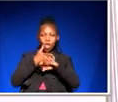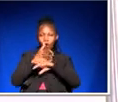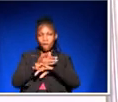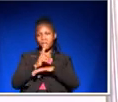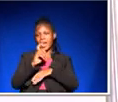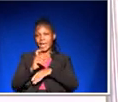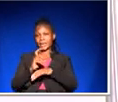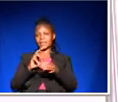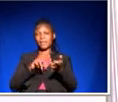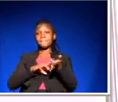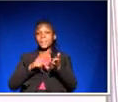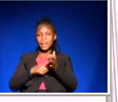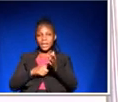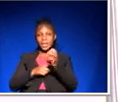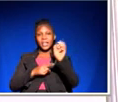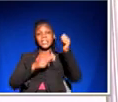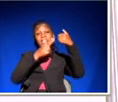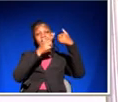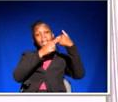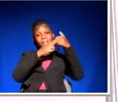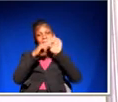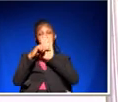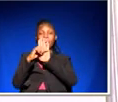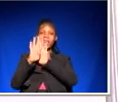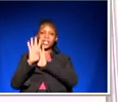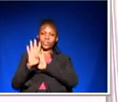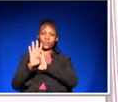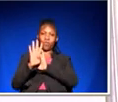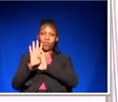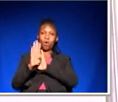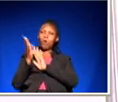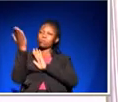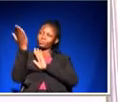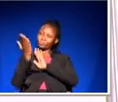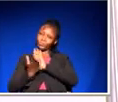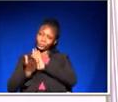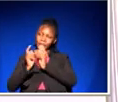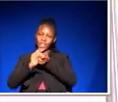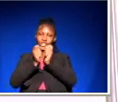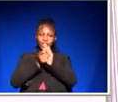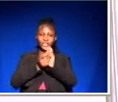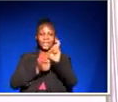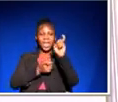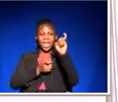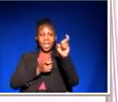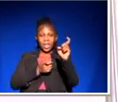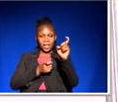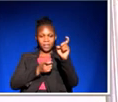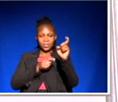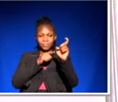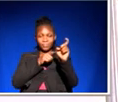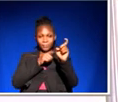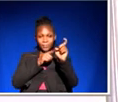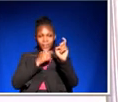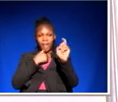7 and we subtract 4 over the change in the x coordinates. We